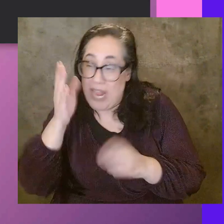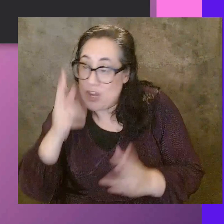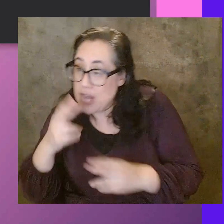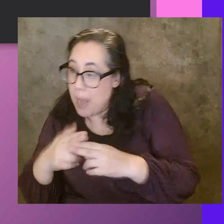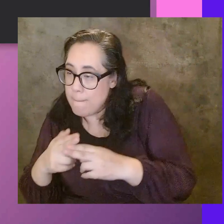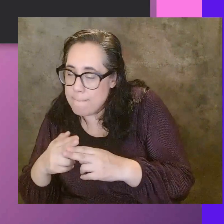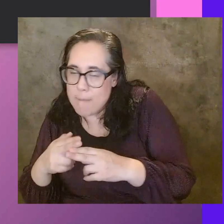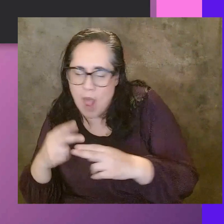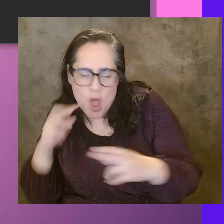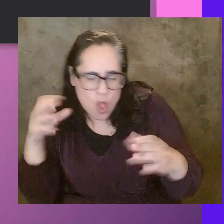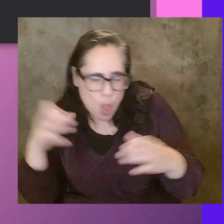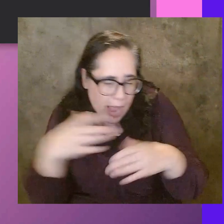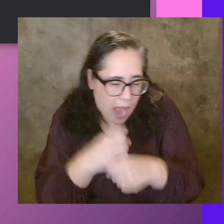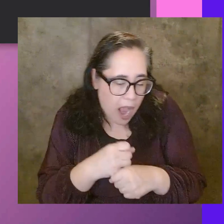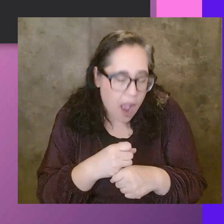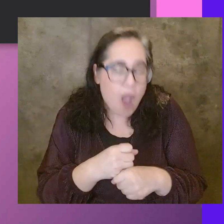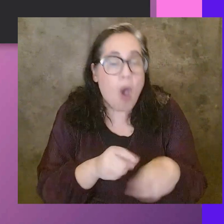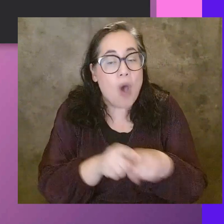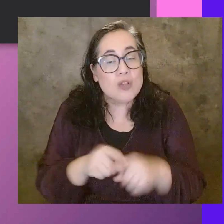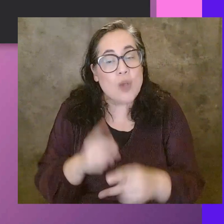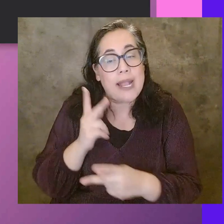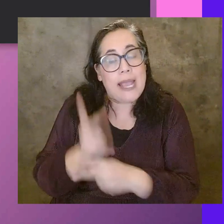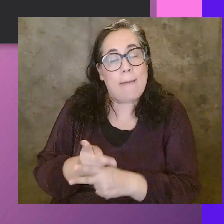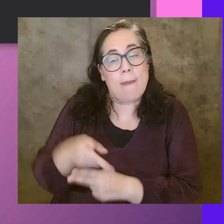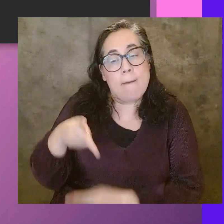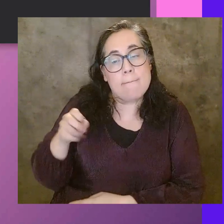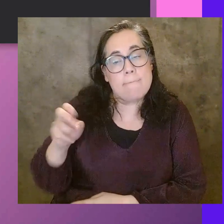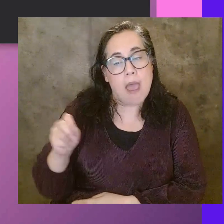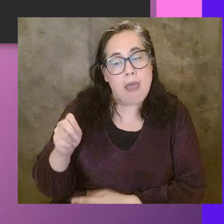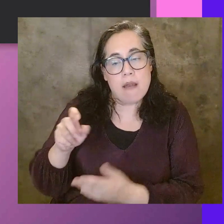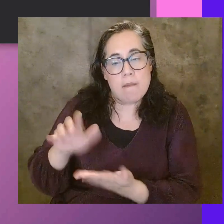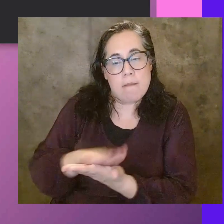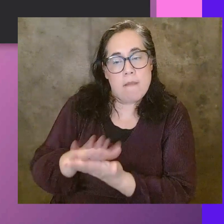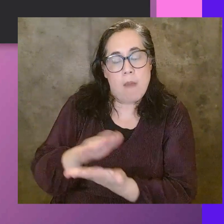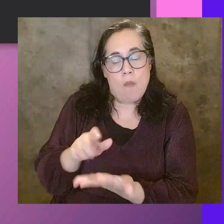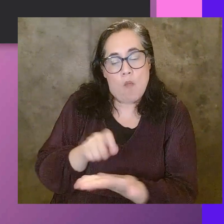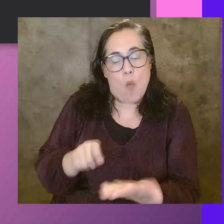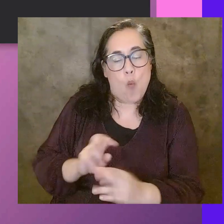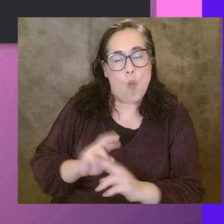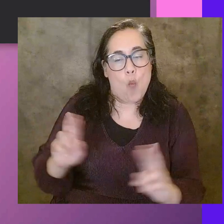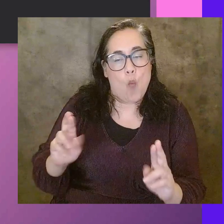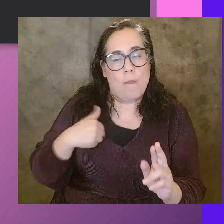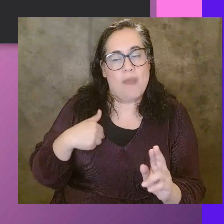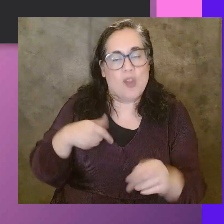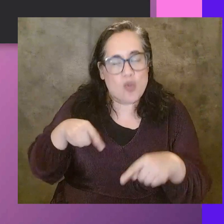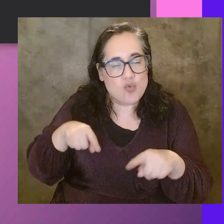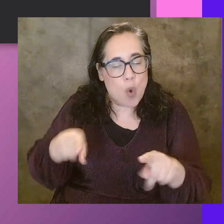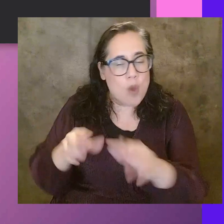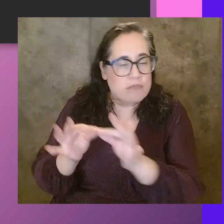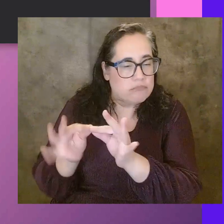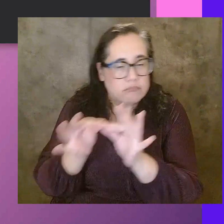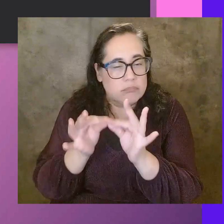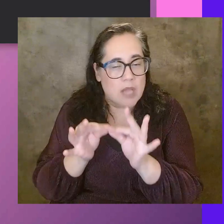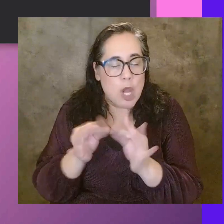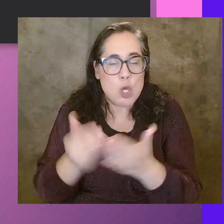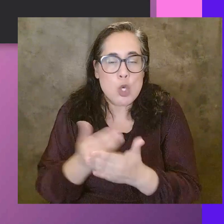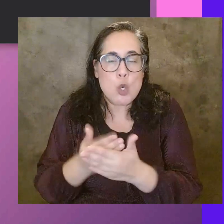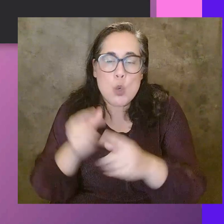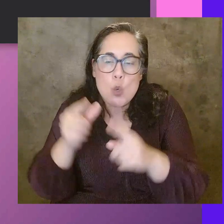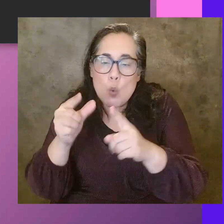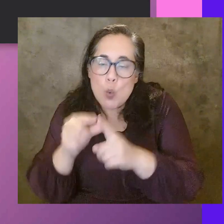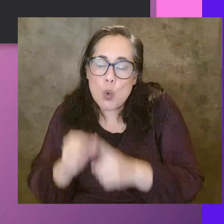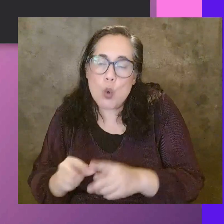pen and a notepad with me throughout the assignment. As new terminology, names, or important information comes up, I'll jot it